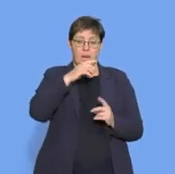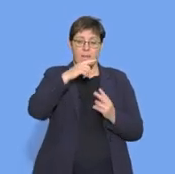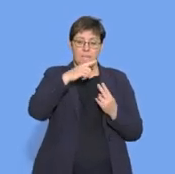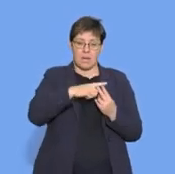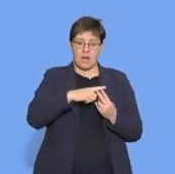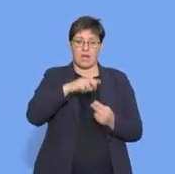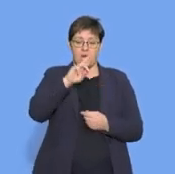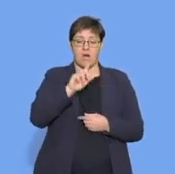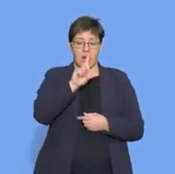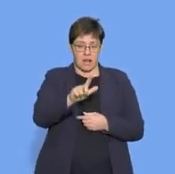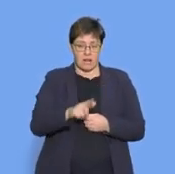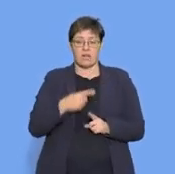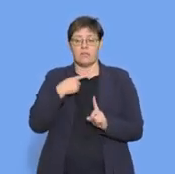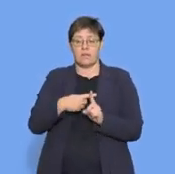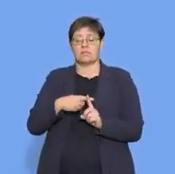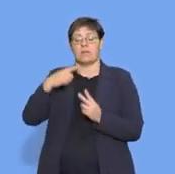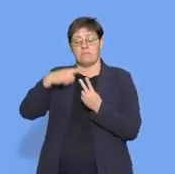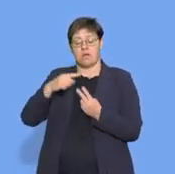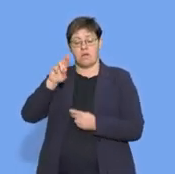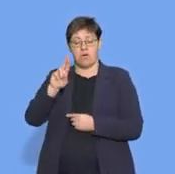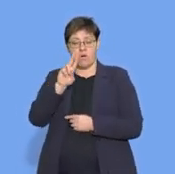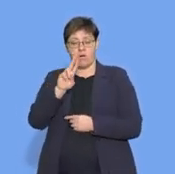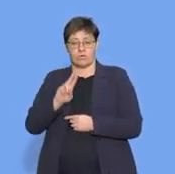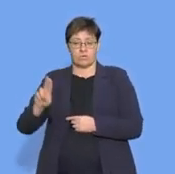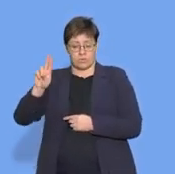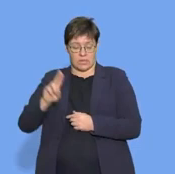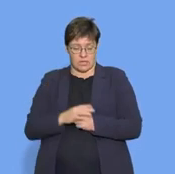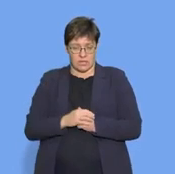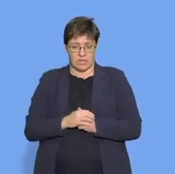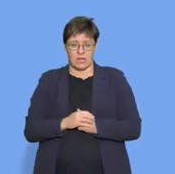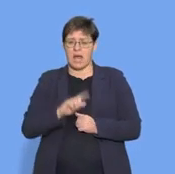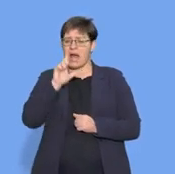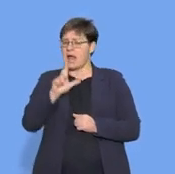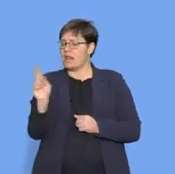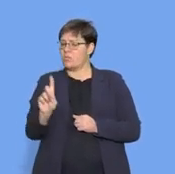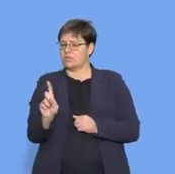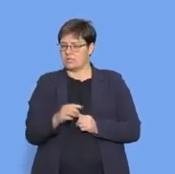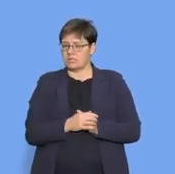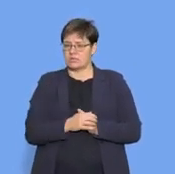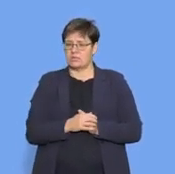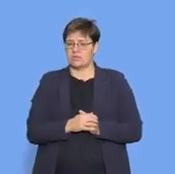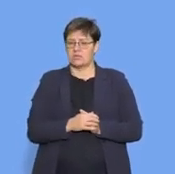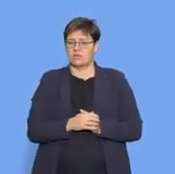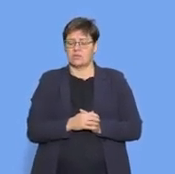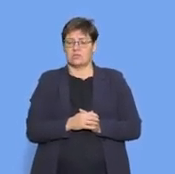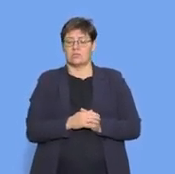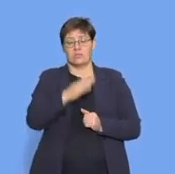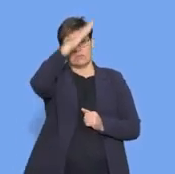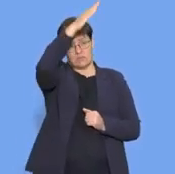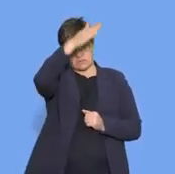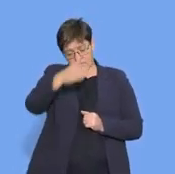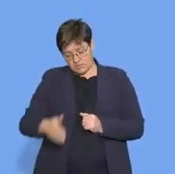pi r length plus pi r squared. And the length that this is referring to is